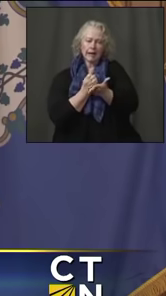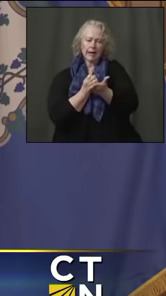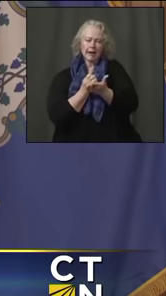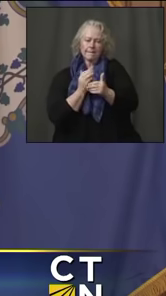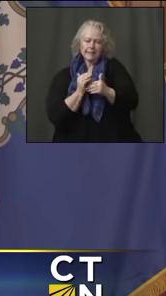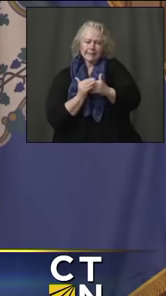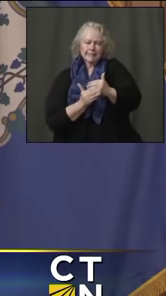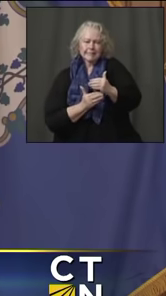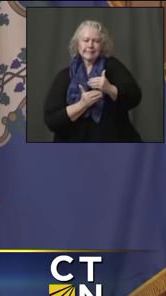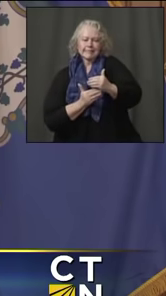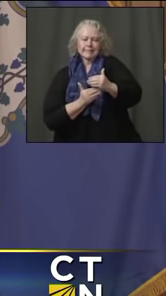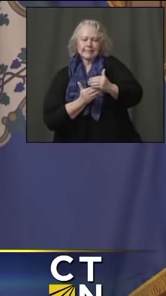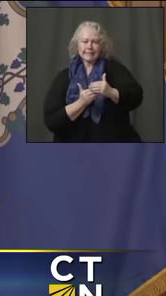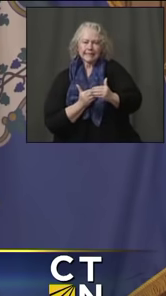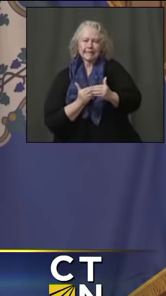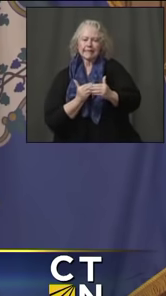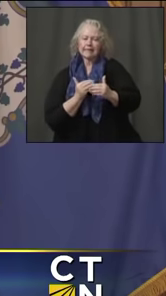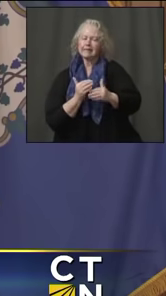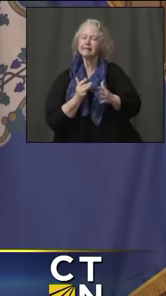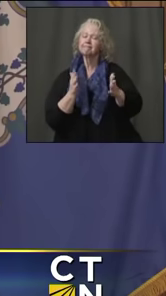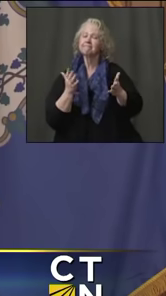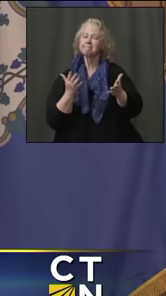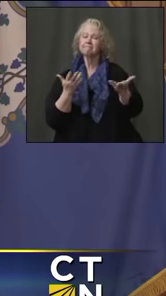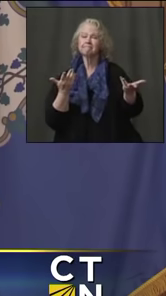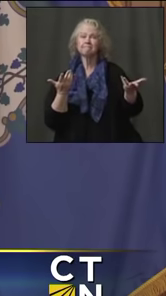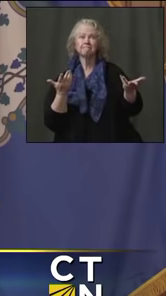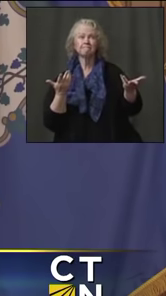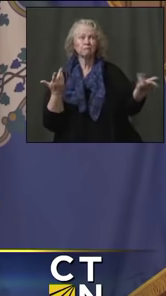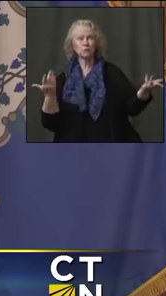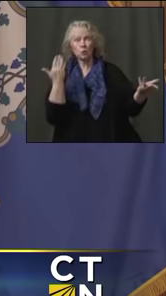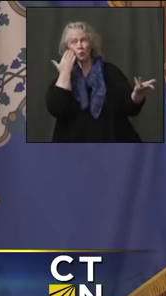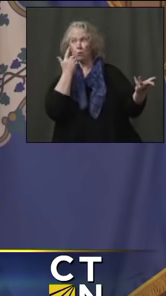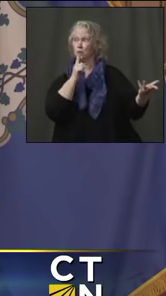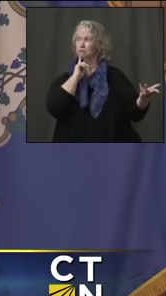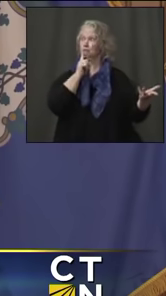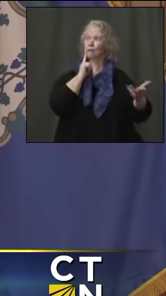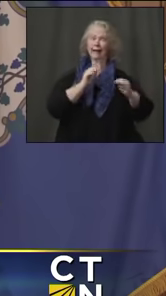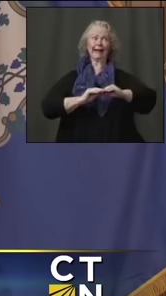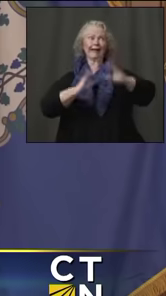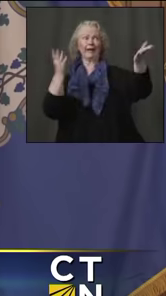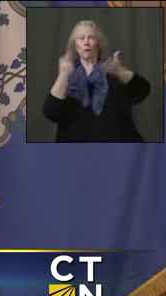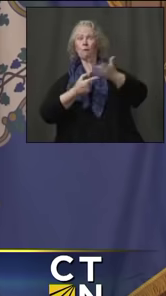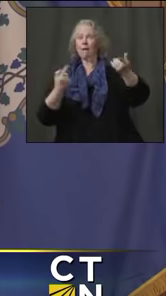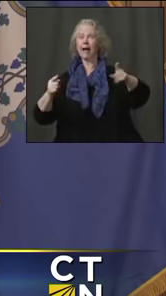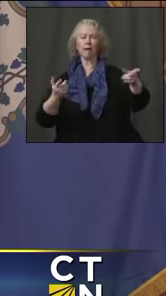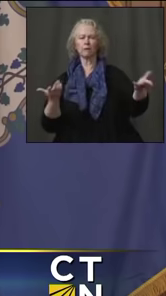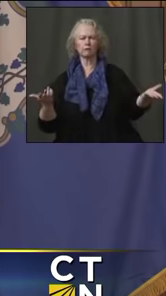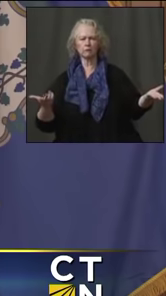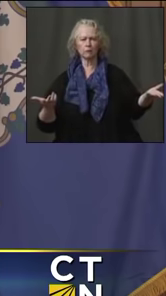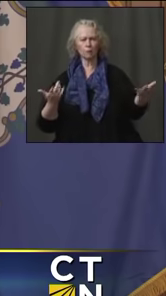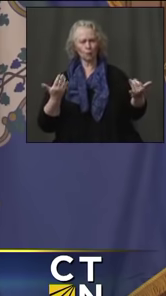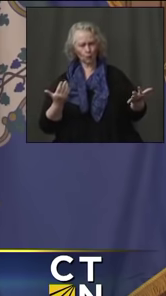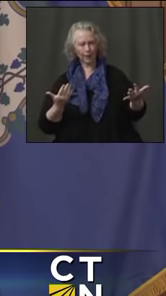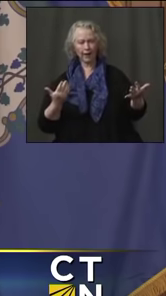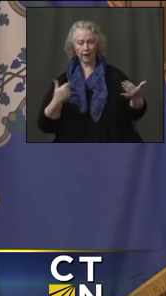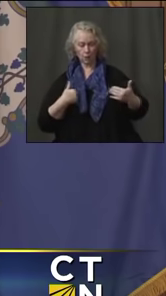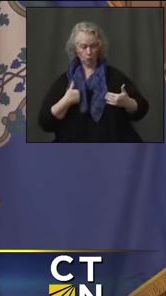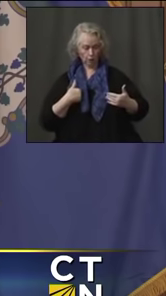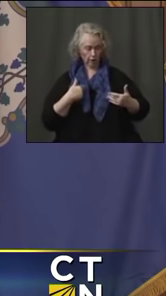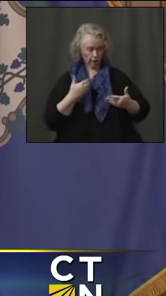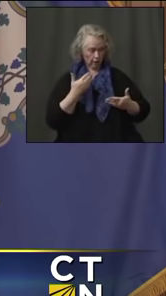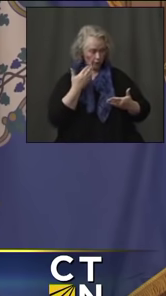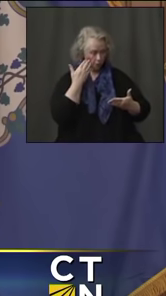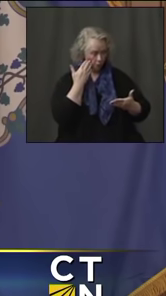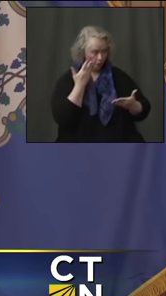And in terms of clarity and certainty, you'll know when we know how things change. We'll know how